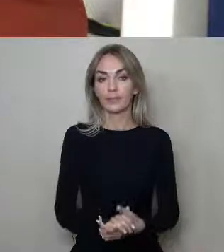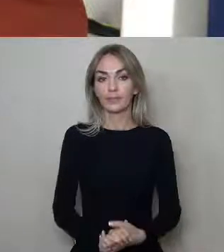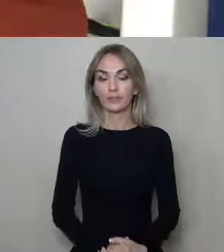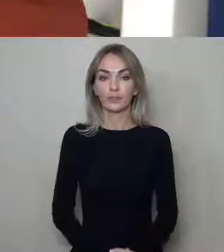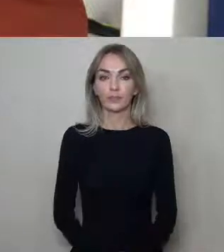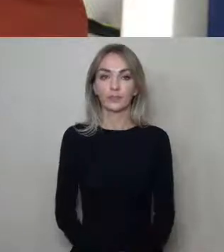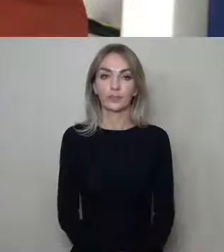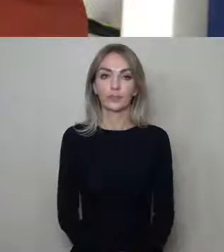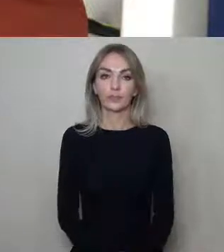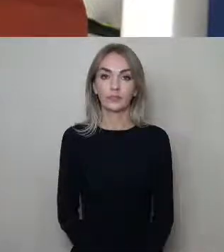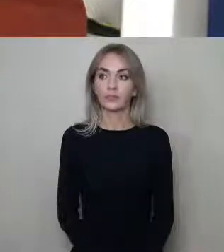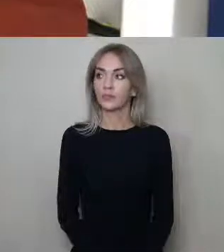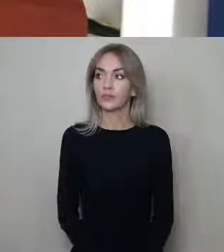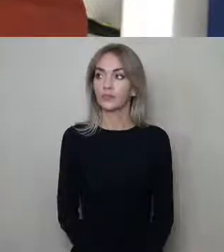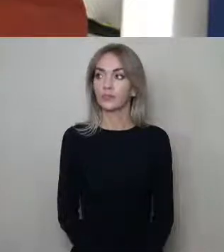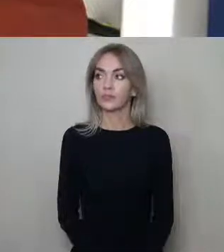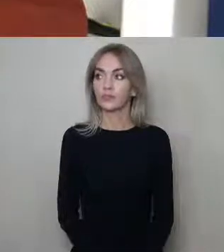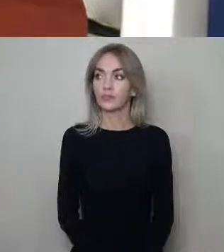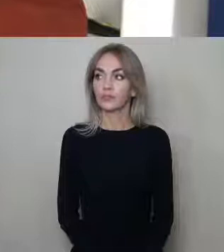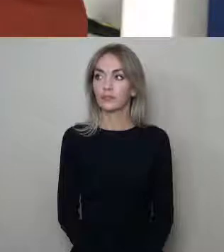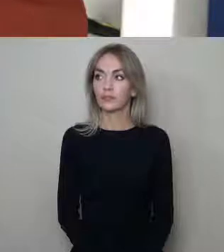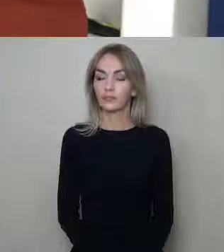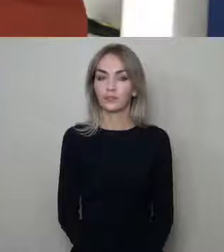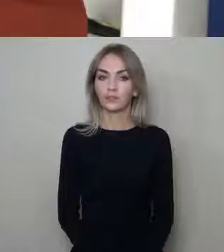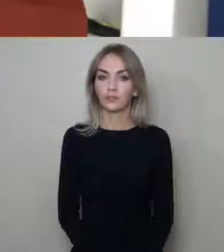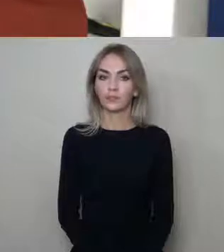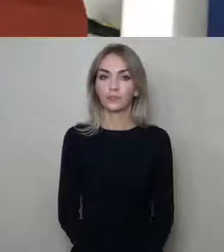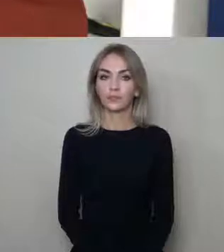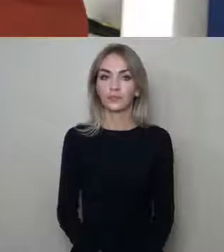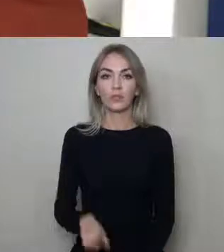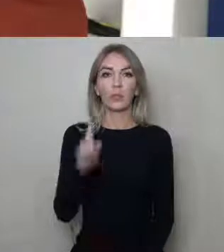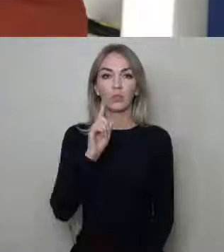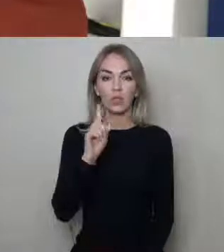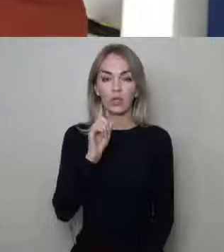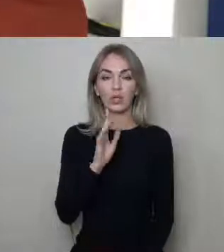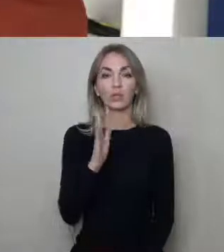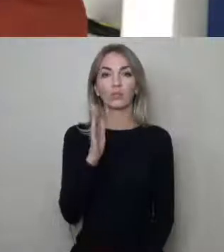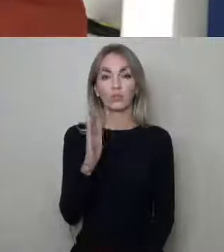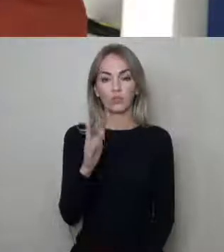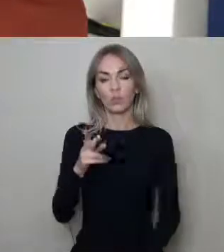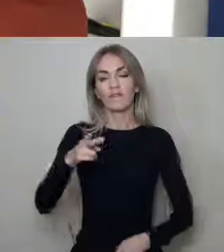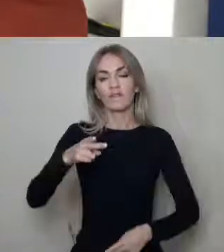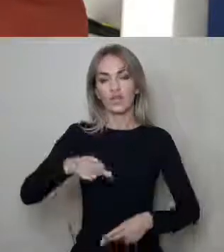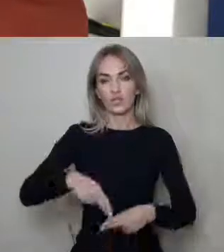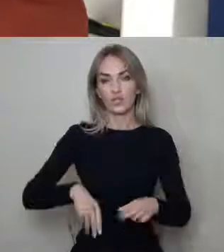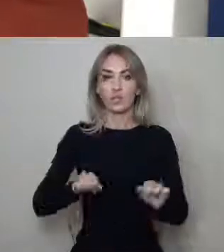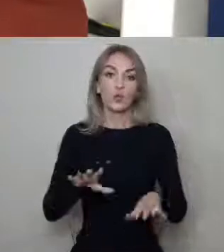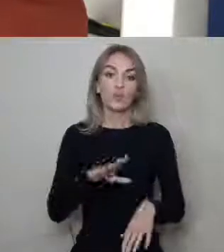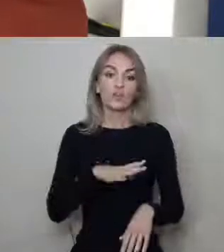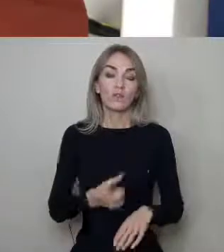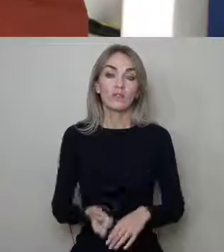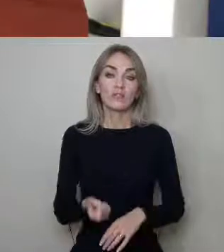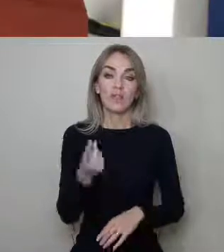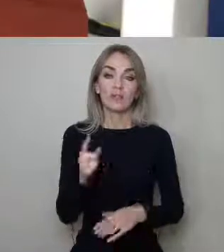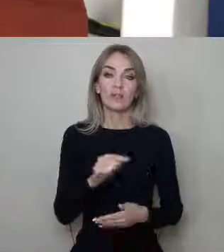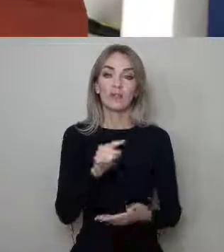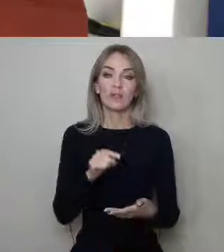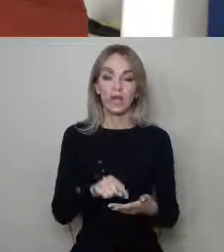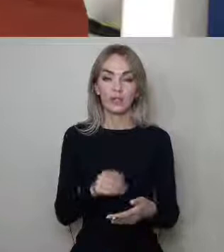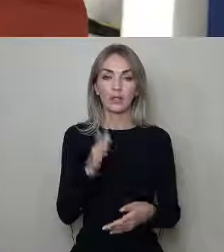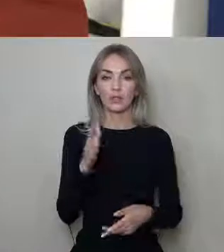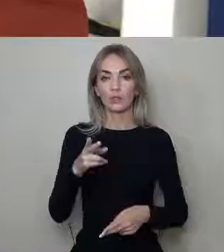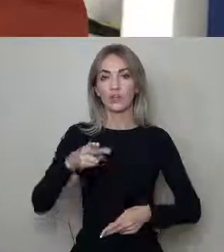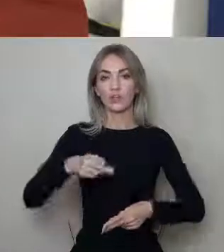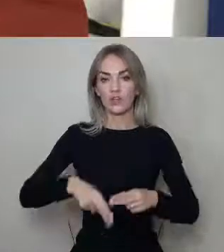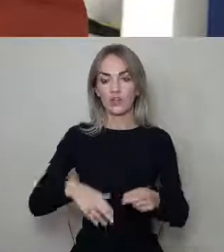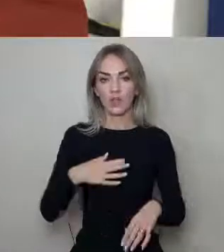any. And meanwhile, while waiting for the questions,